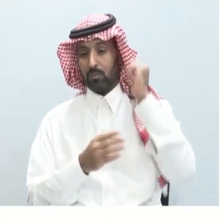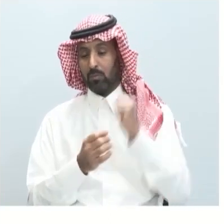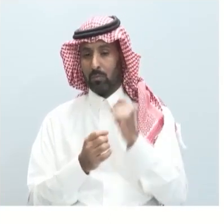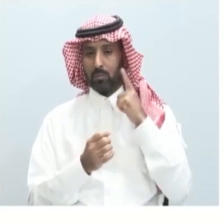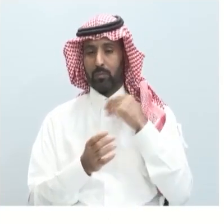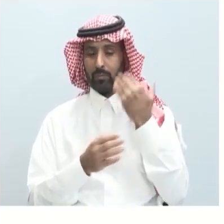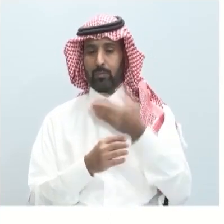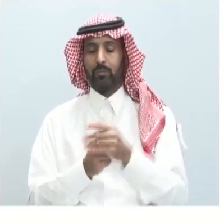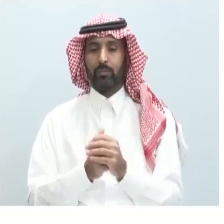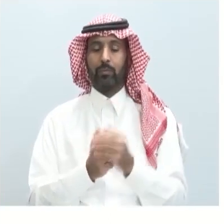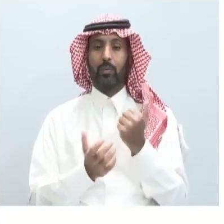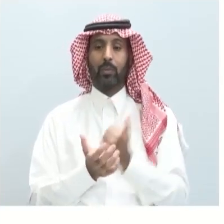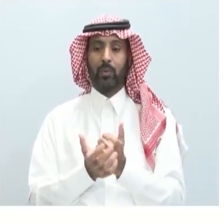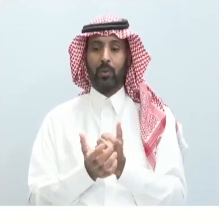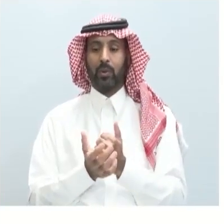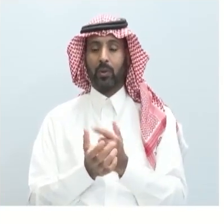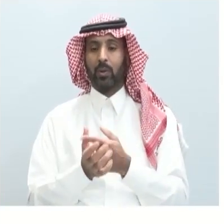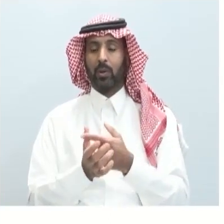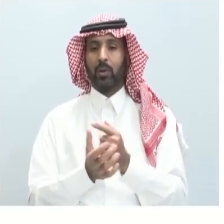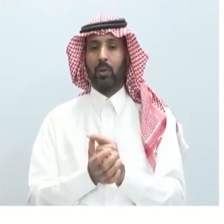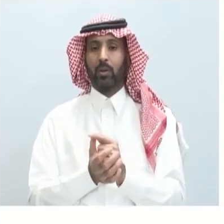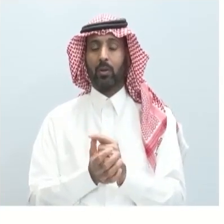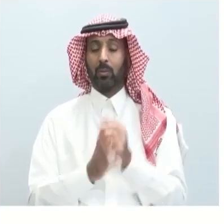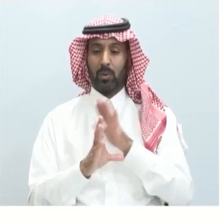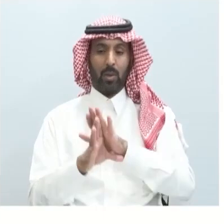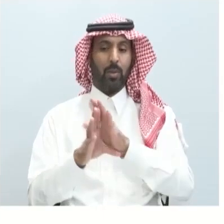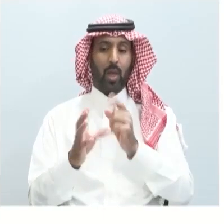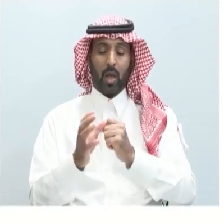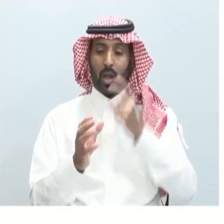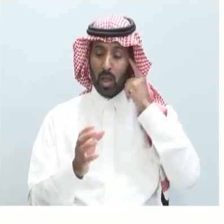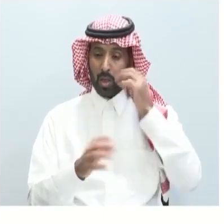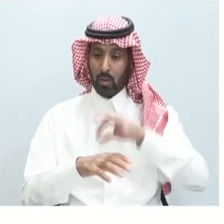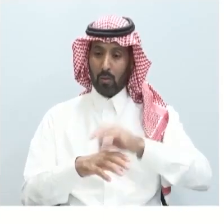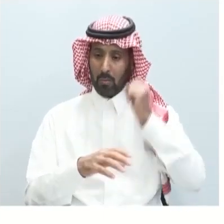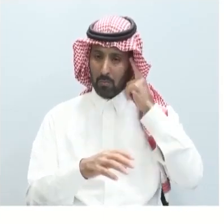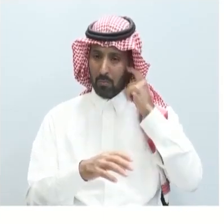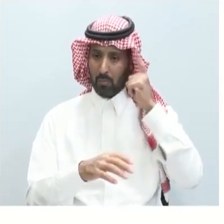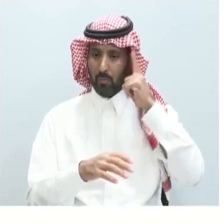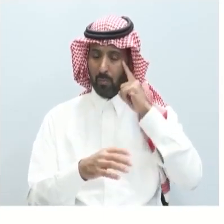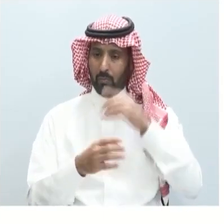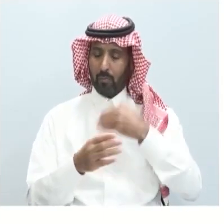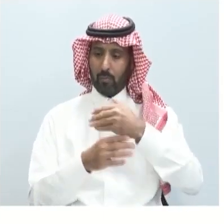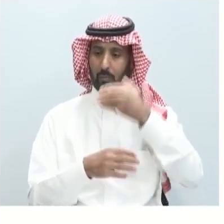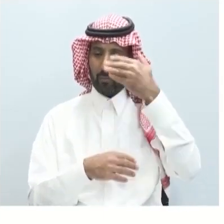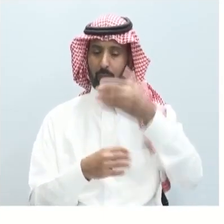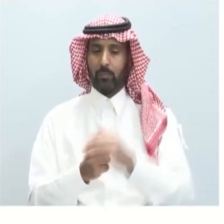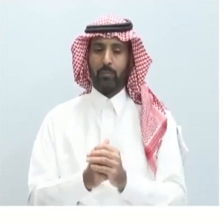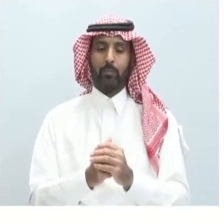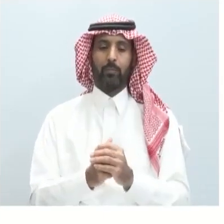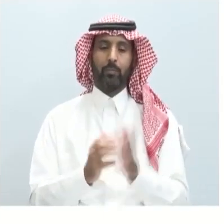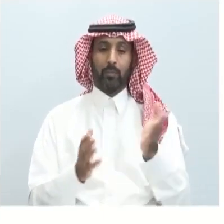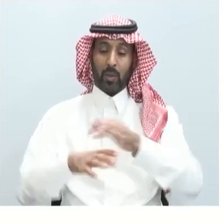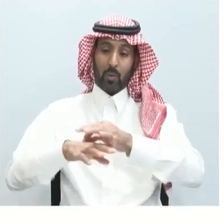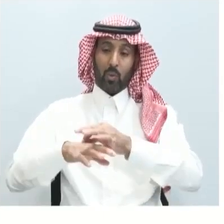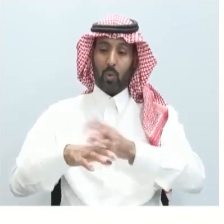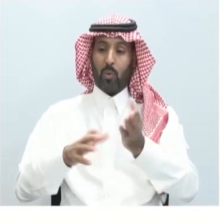talent. The people's Islamic values, their ambition, determination, and also their talent. So it's based